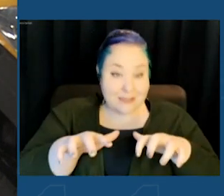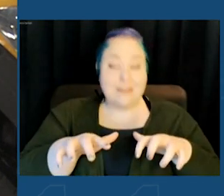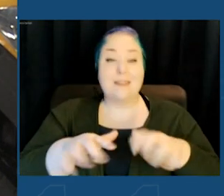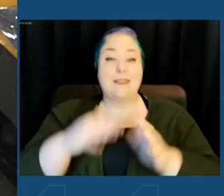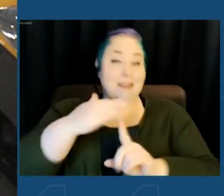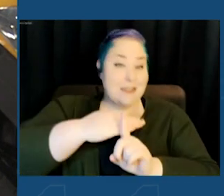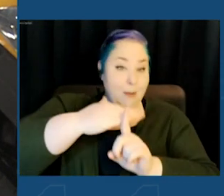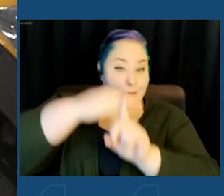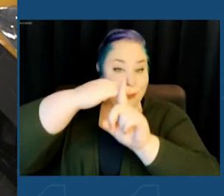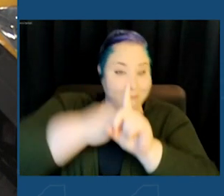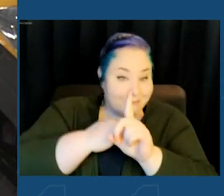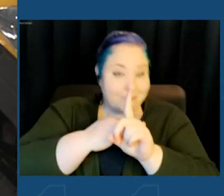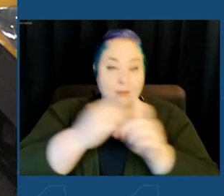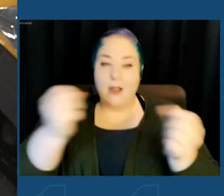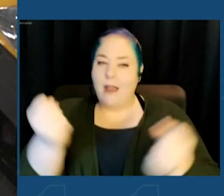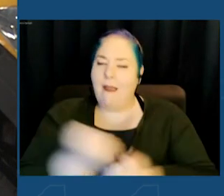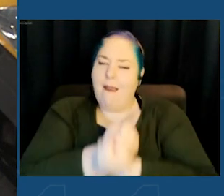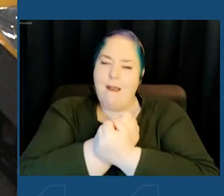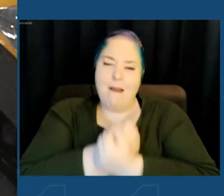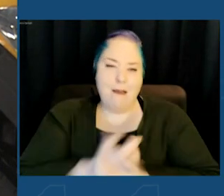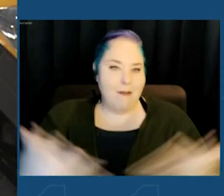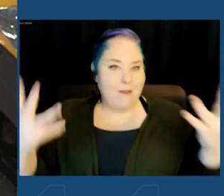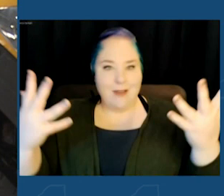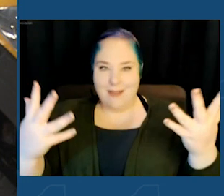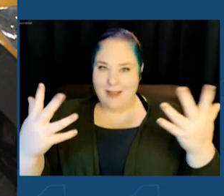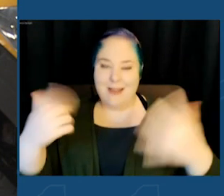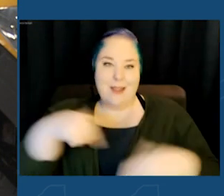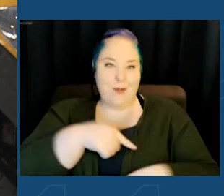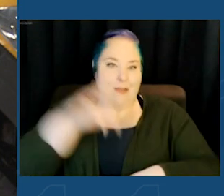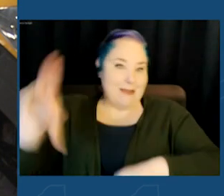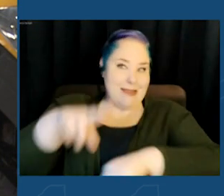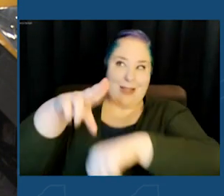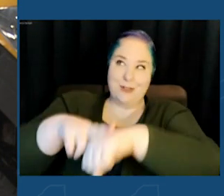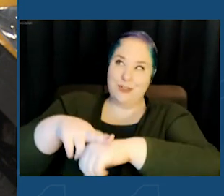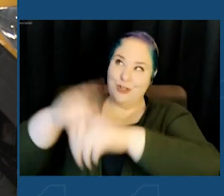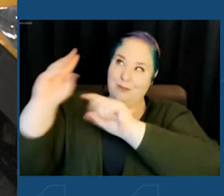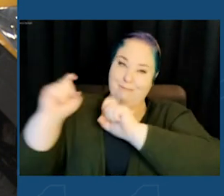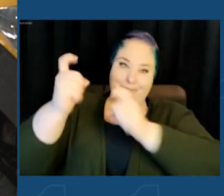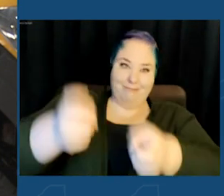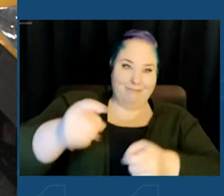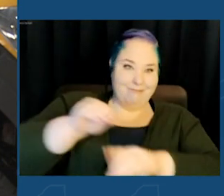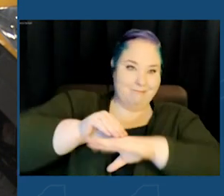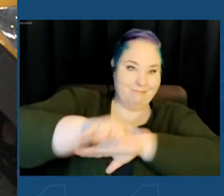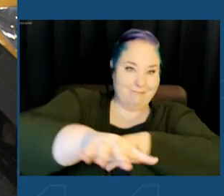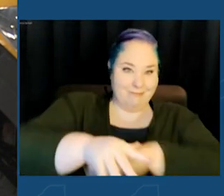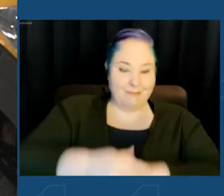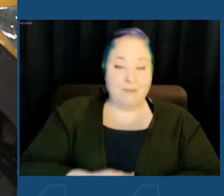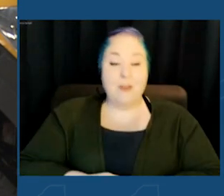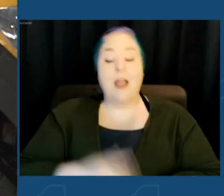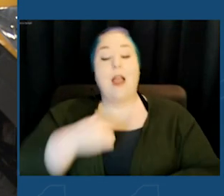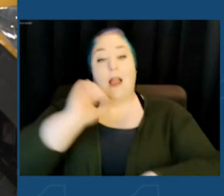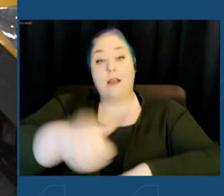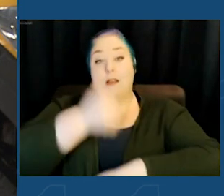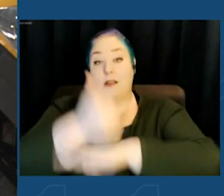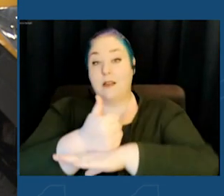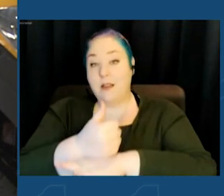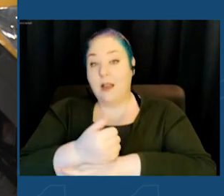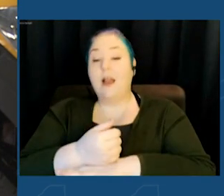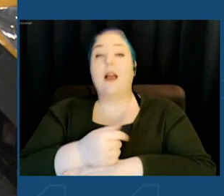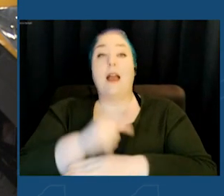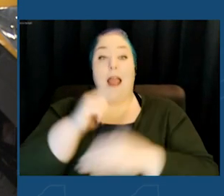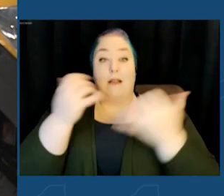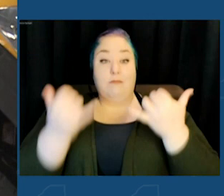that mother nature could Wallop at us this weekend I declared a state of emergency that took a place effect at 6 a.m this morning